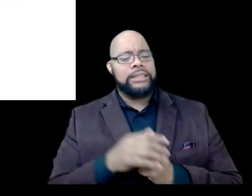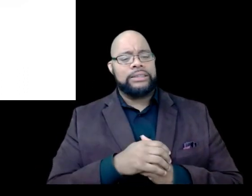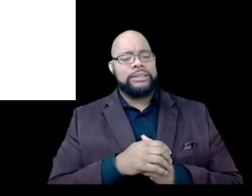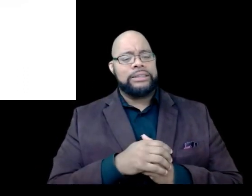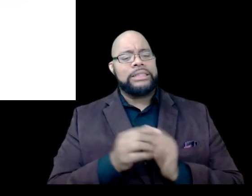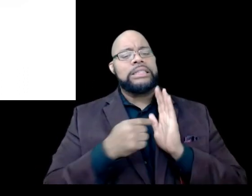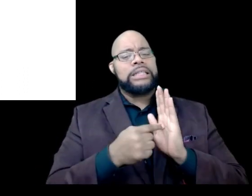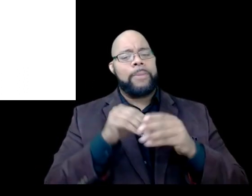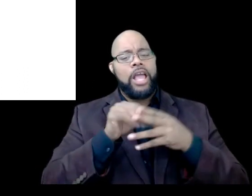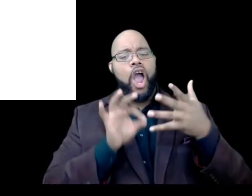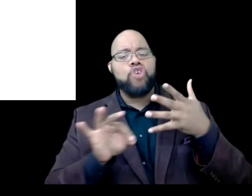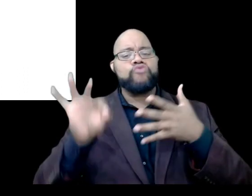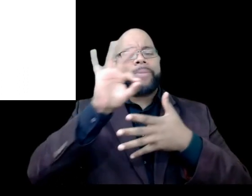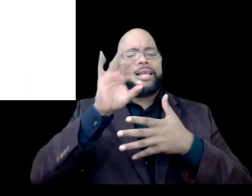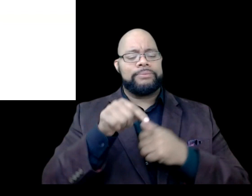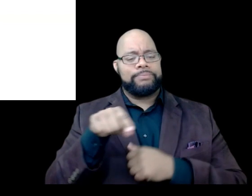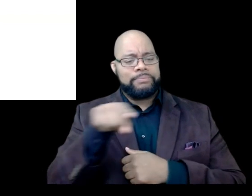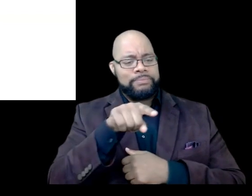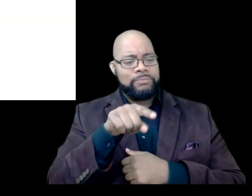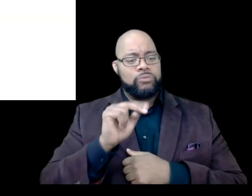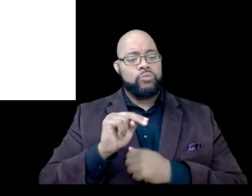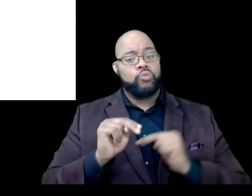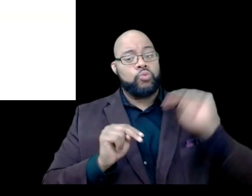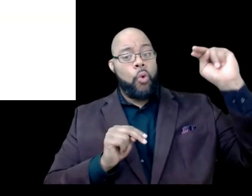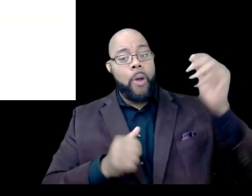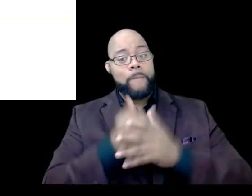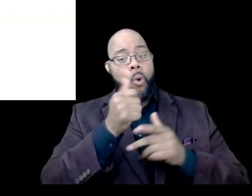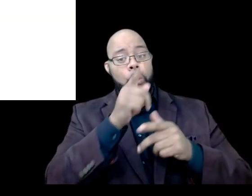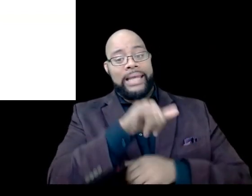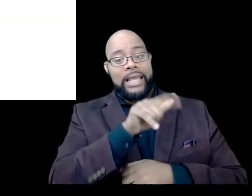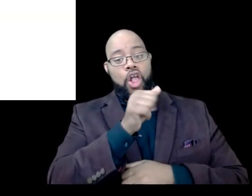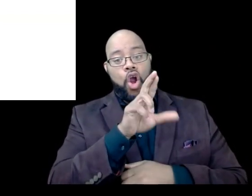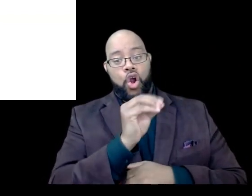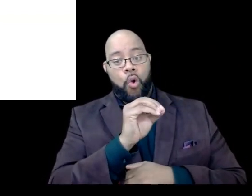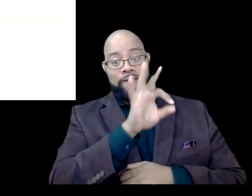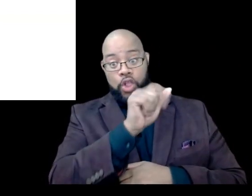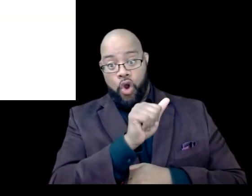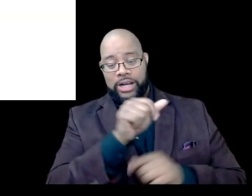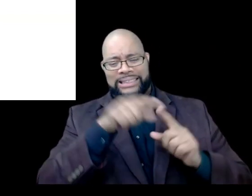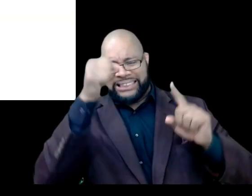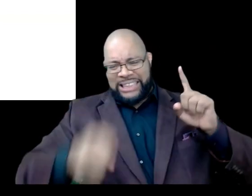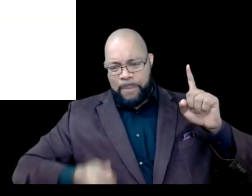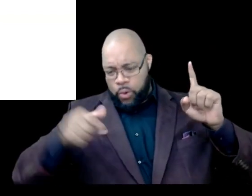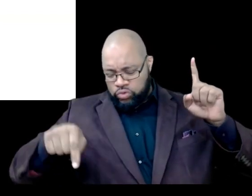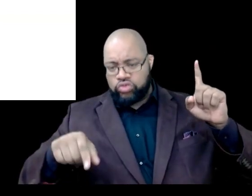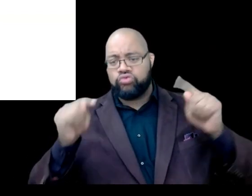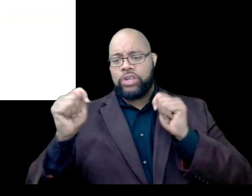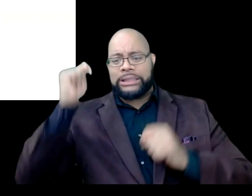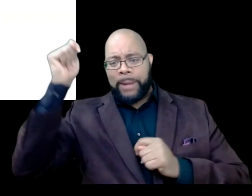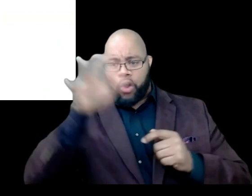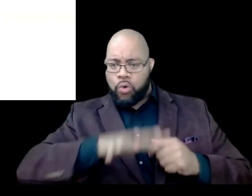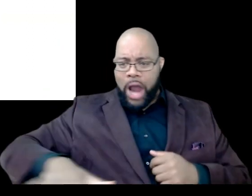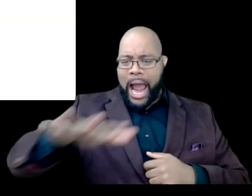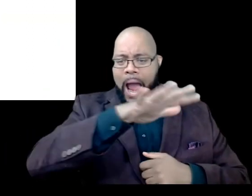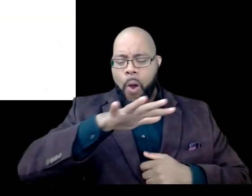wanted to see samples in the Caribbean, the northernmost Key Largo and the